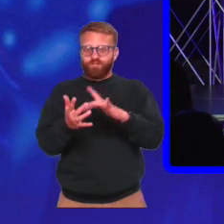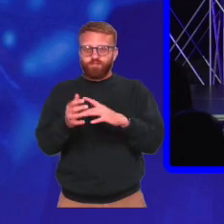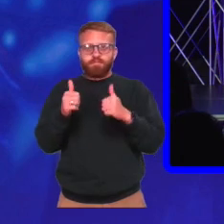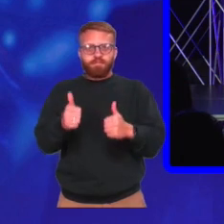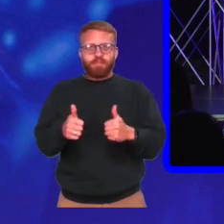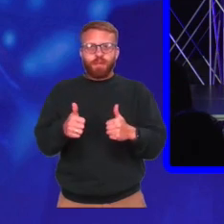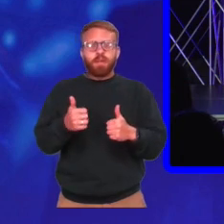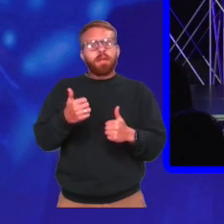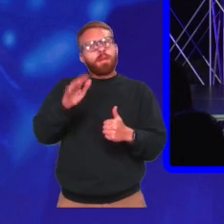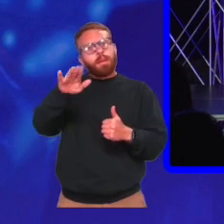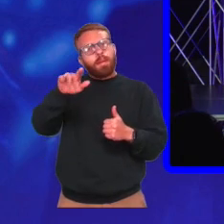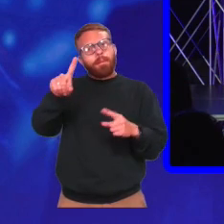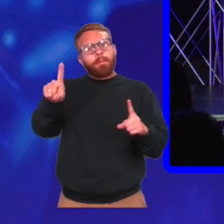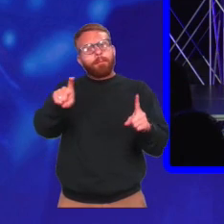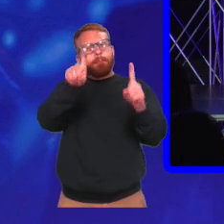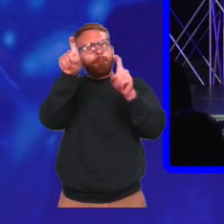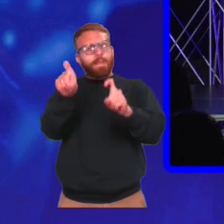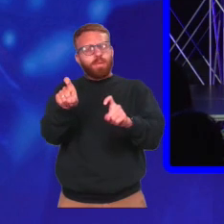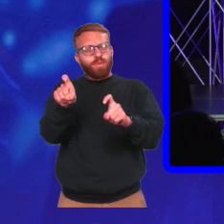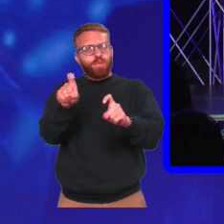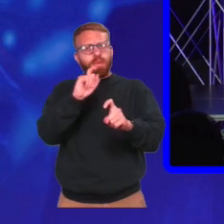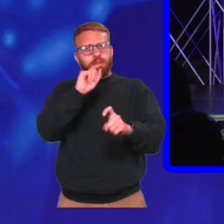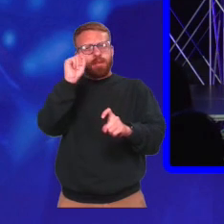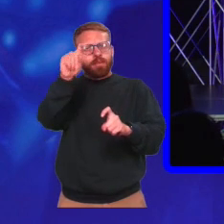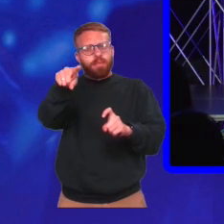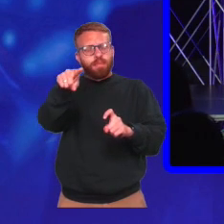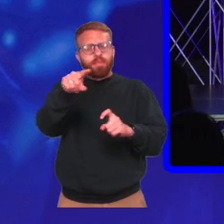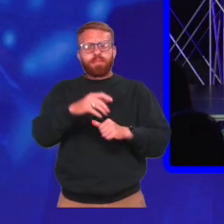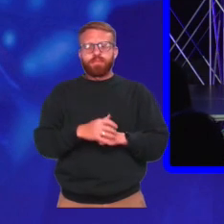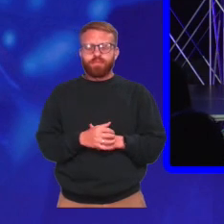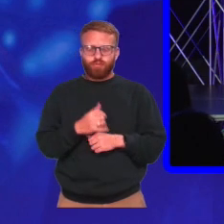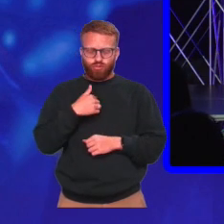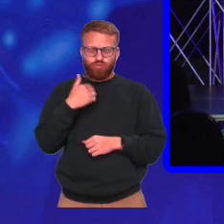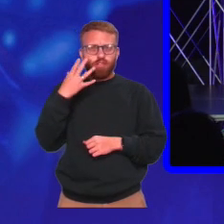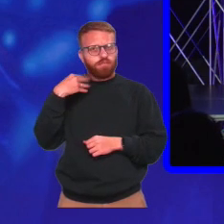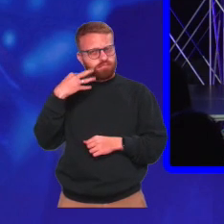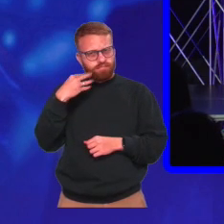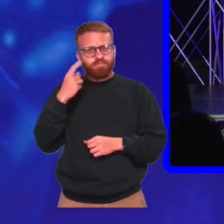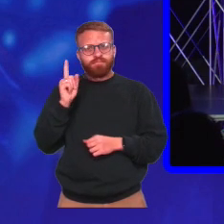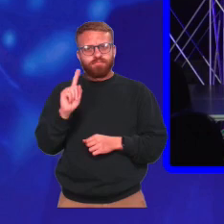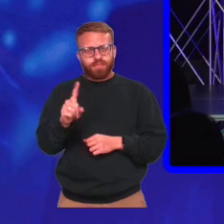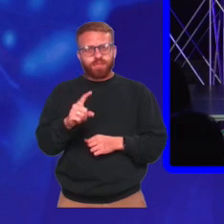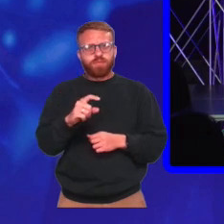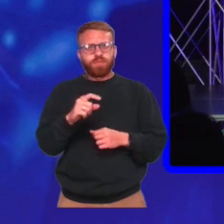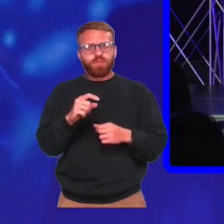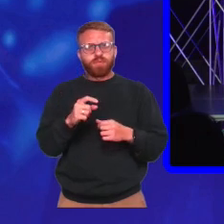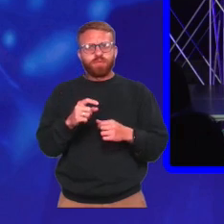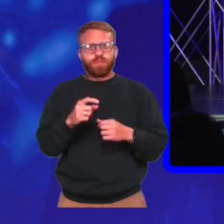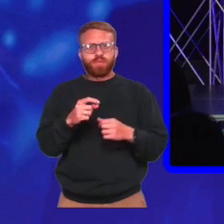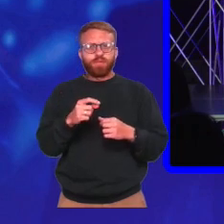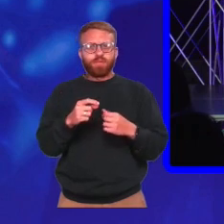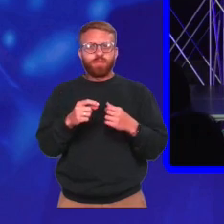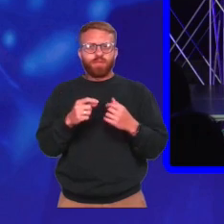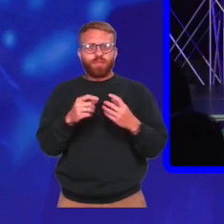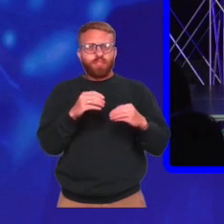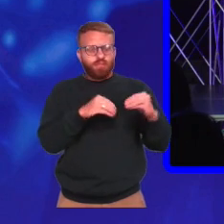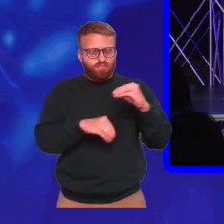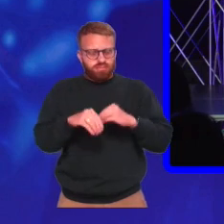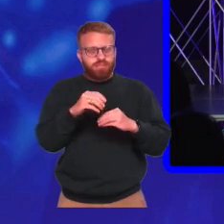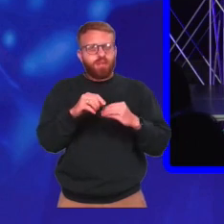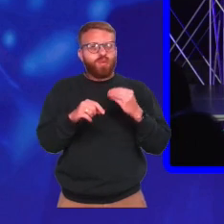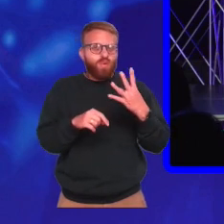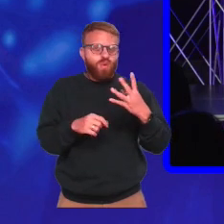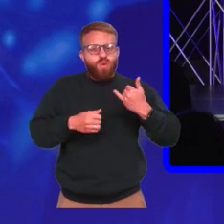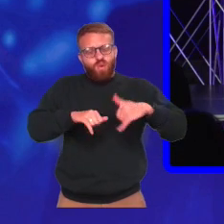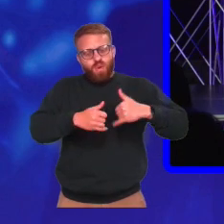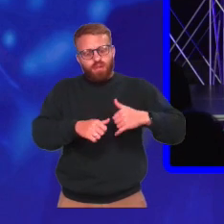first of all, in my experience, I've done 4 VR video games, but I'm really curious, what makes you choose a game done by an external studio like